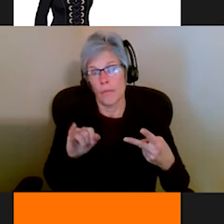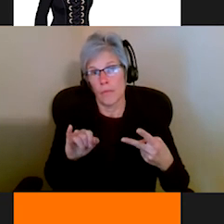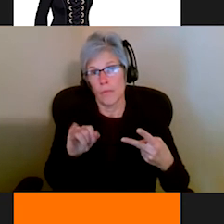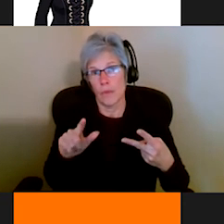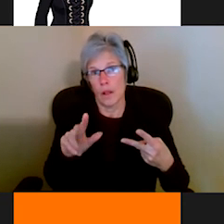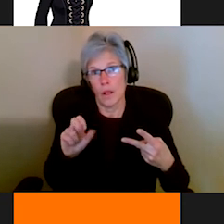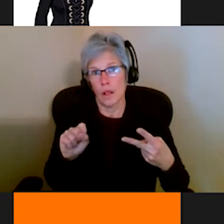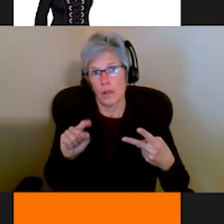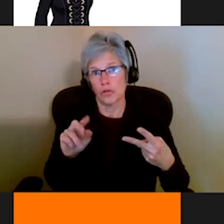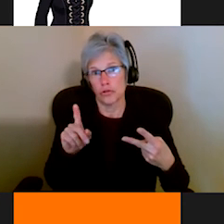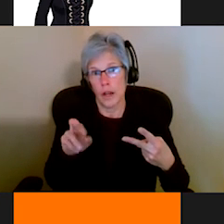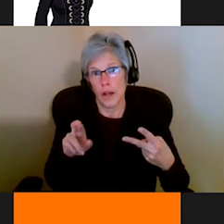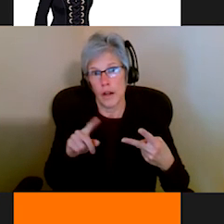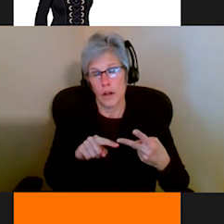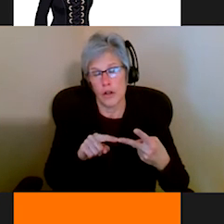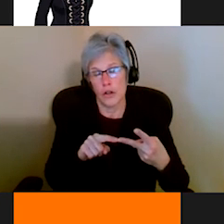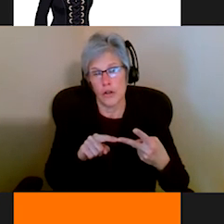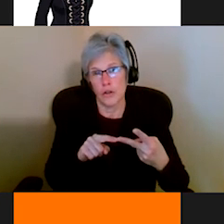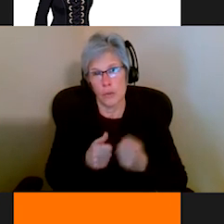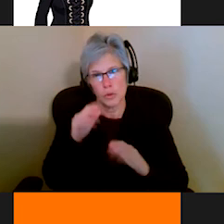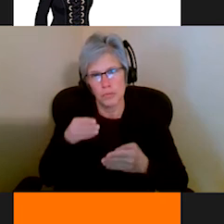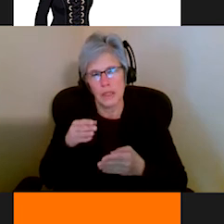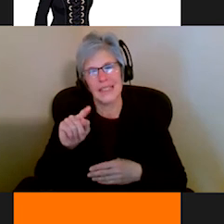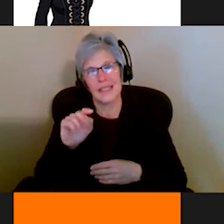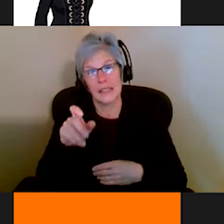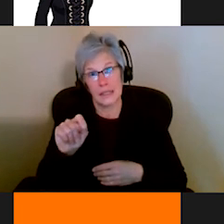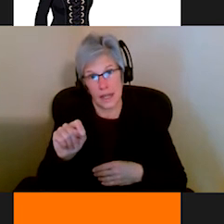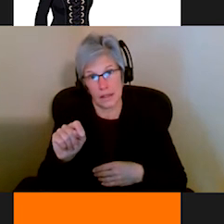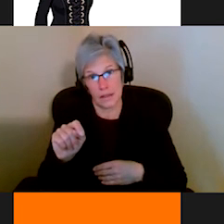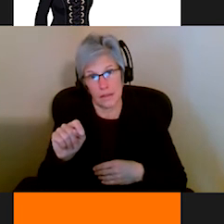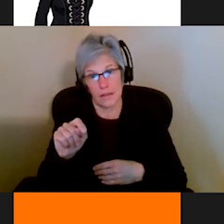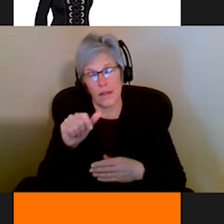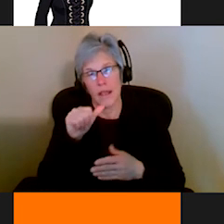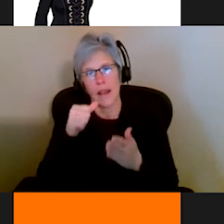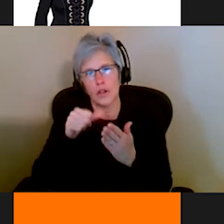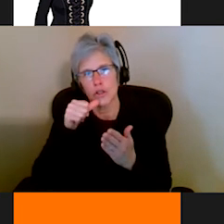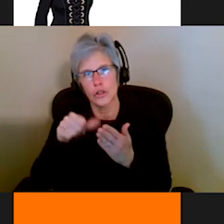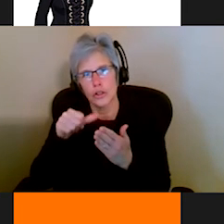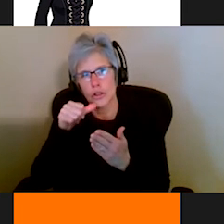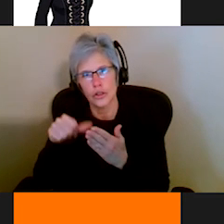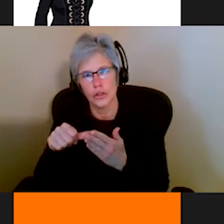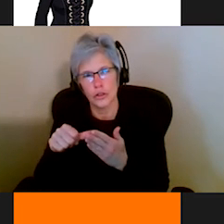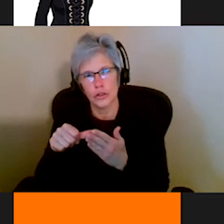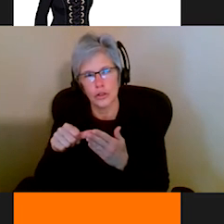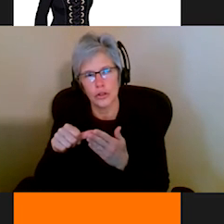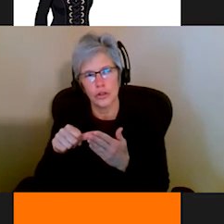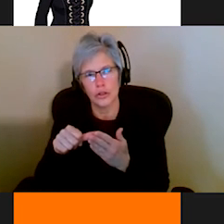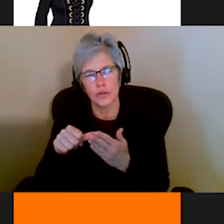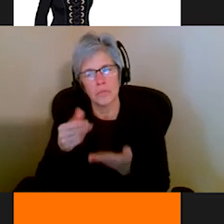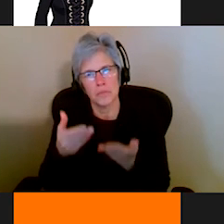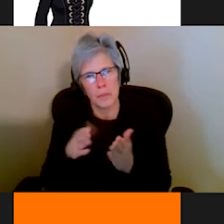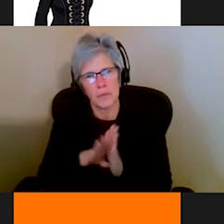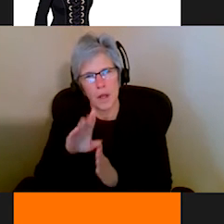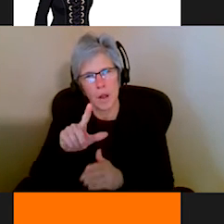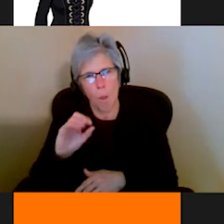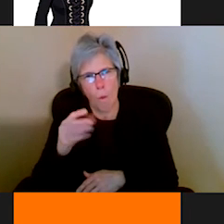mainly is for text, laying down the text and the lettering, creating the logo possibly for the